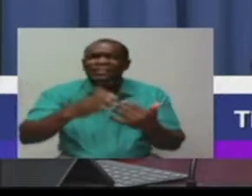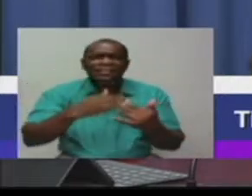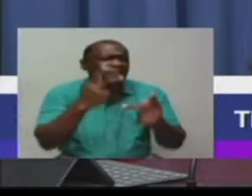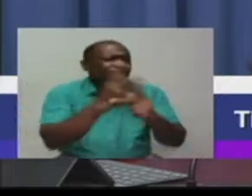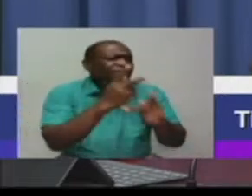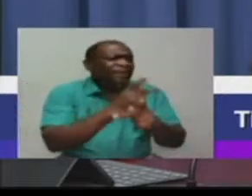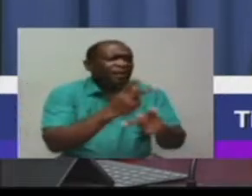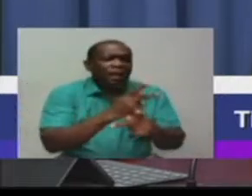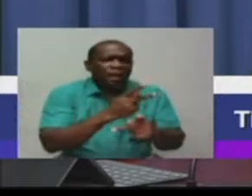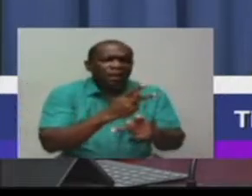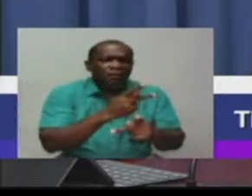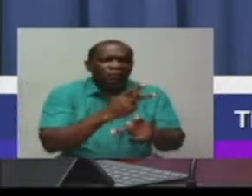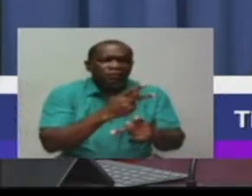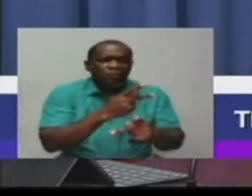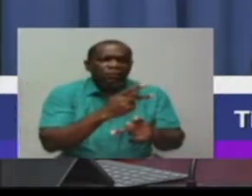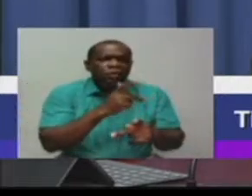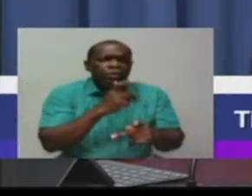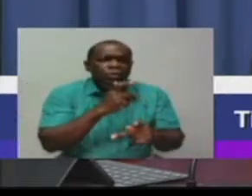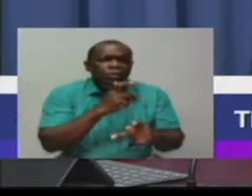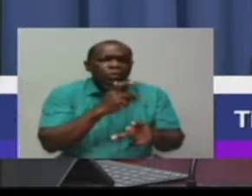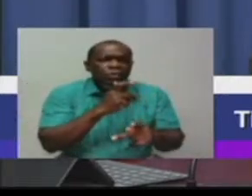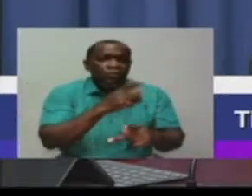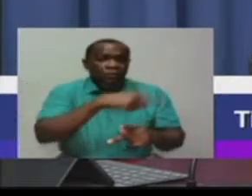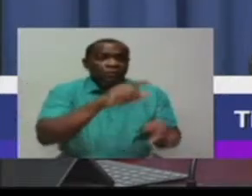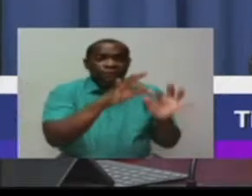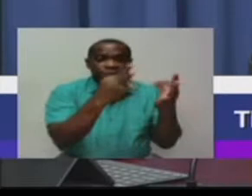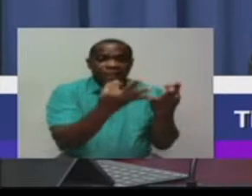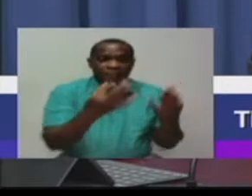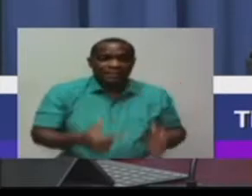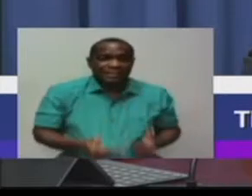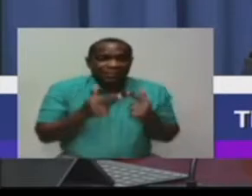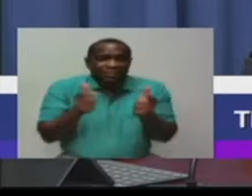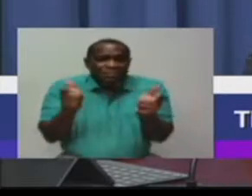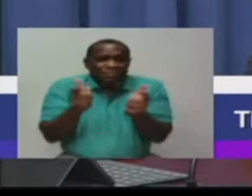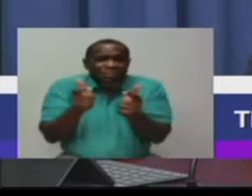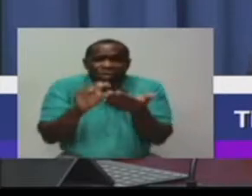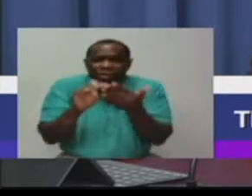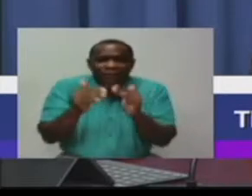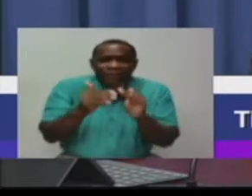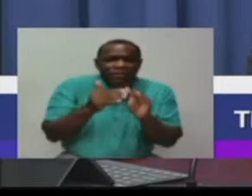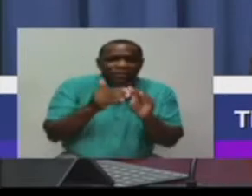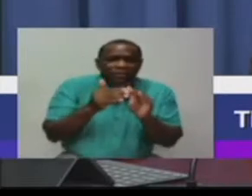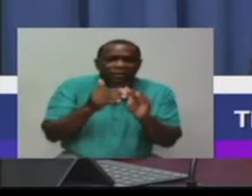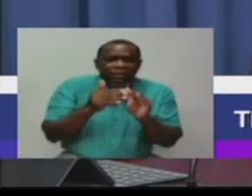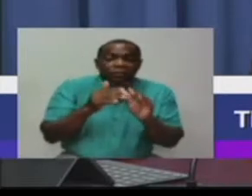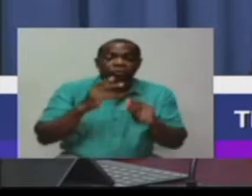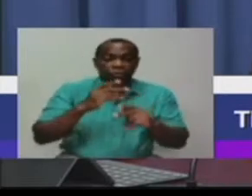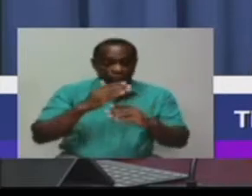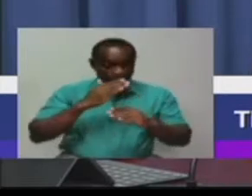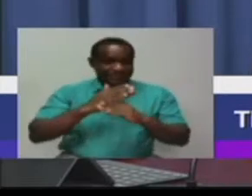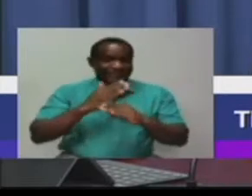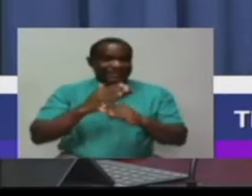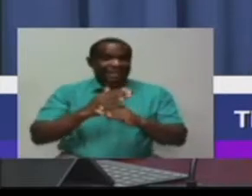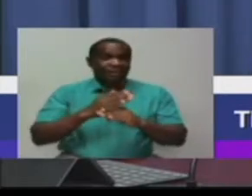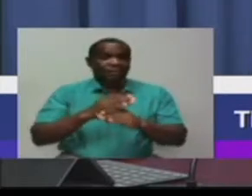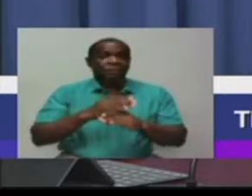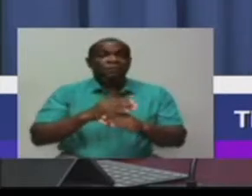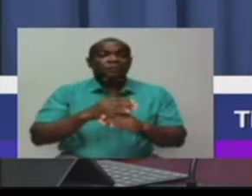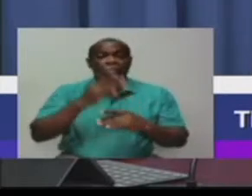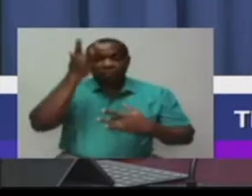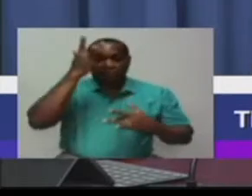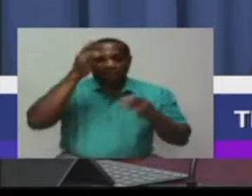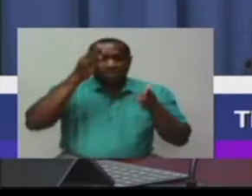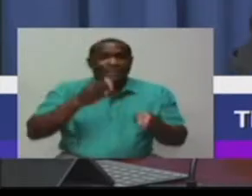to protect the patient, what is relevant to the country, and this is something we all grapple with, the right to know